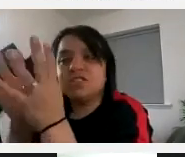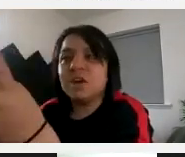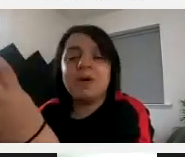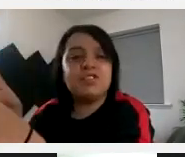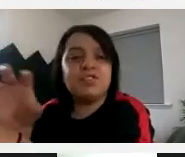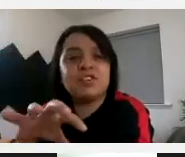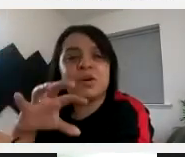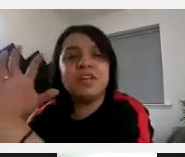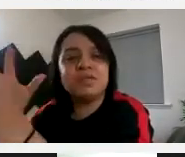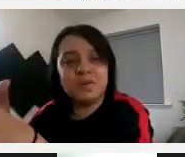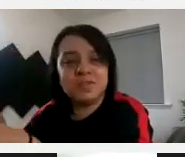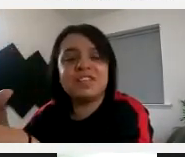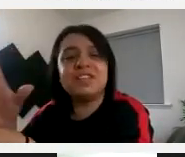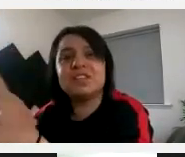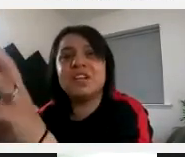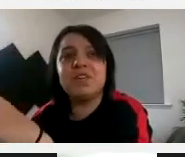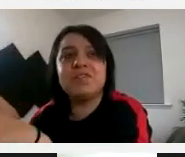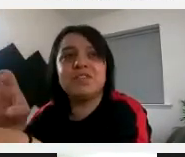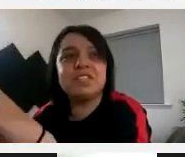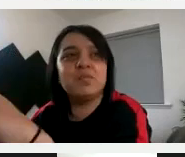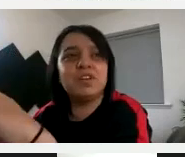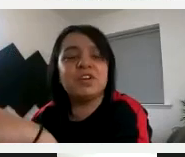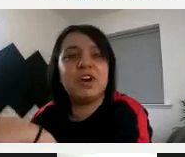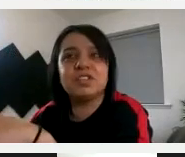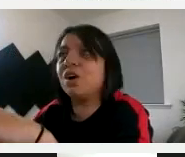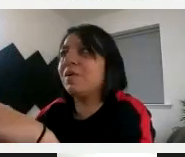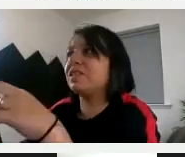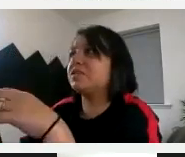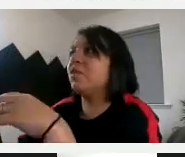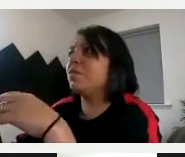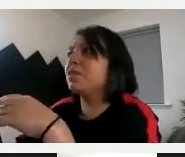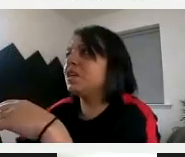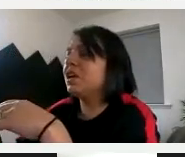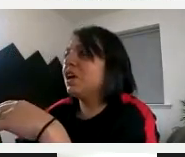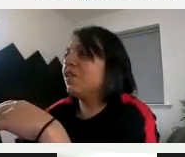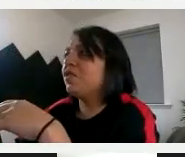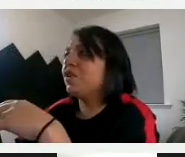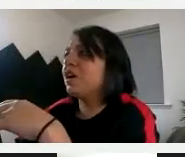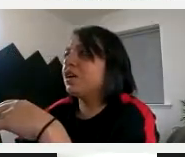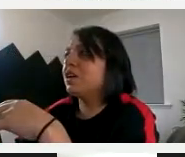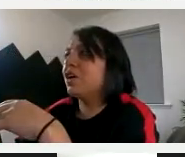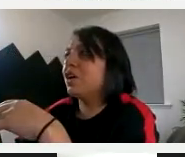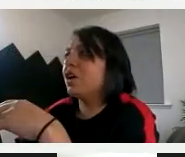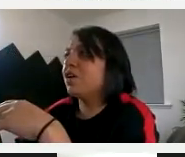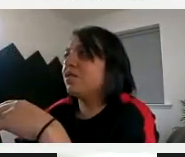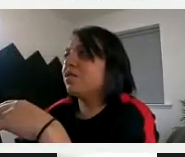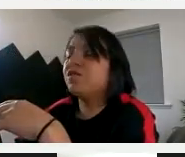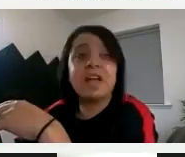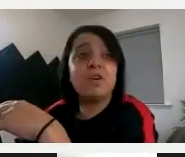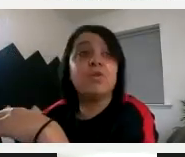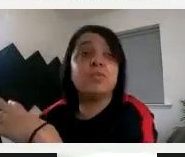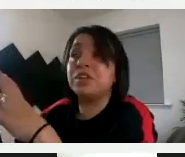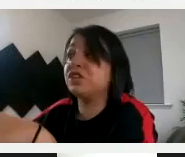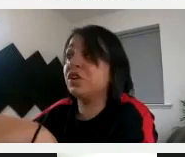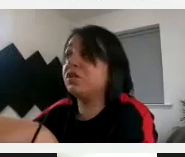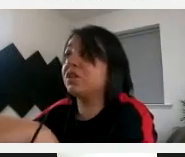It's not mandatory to complete all of this. It's just a little bit of fun to see what you guys know at this moment regarding the UK or